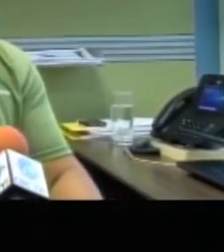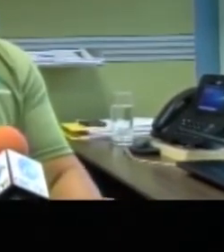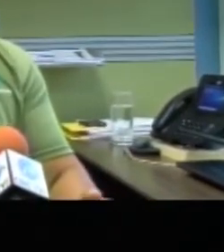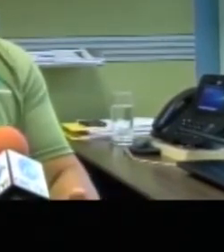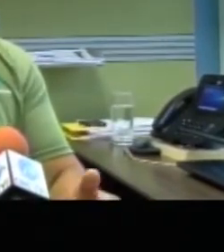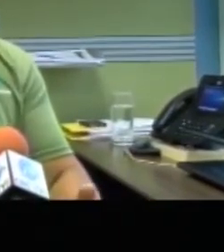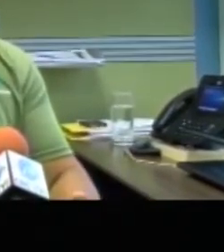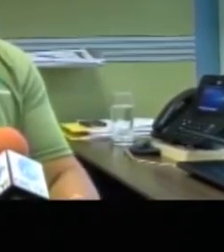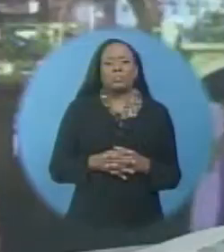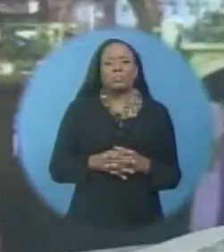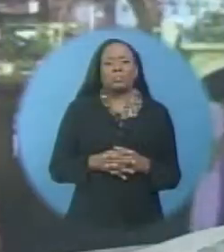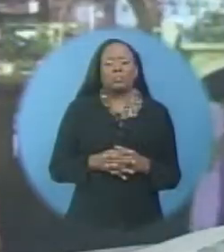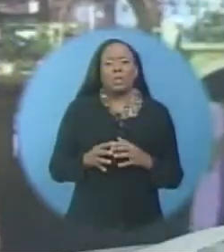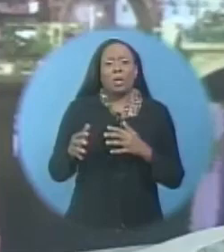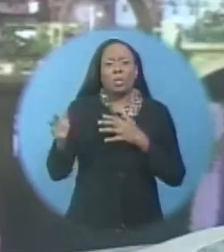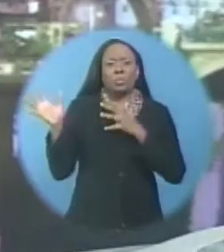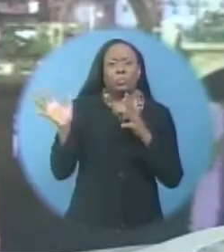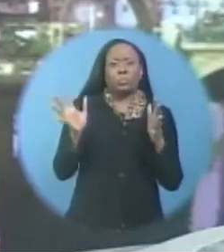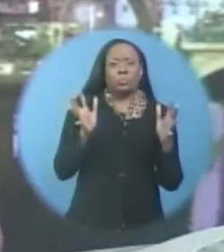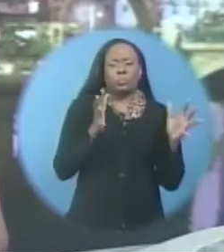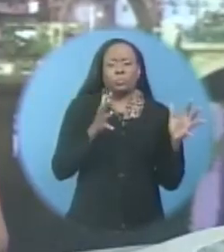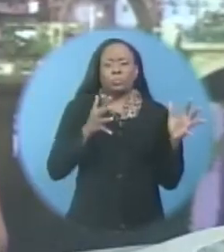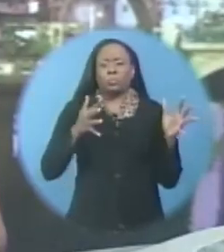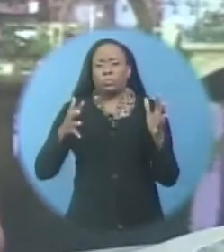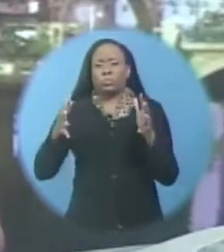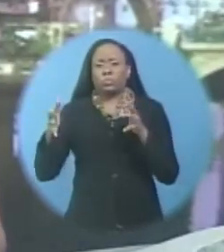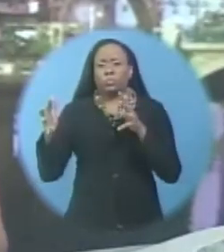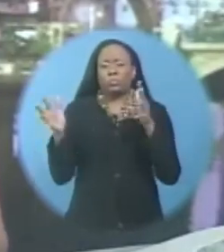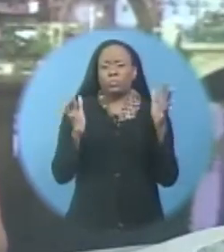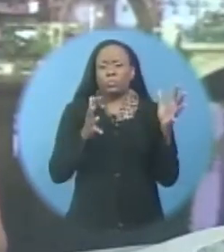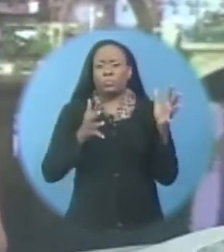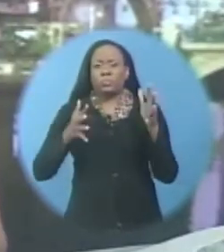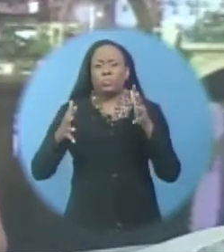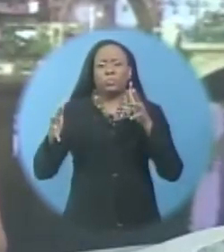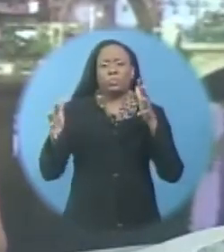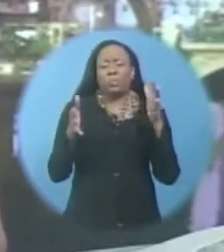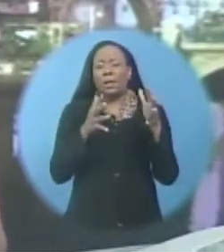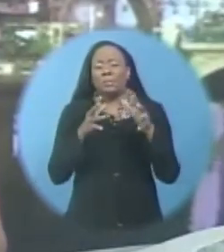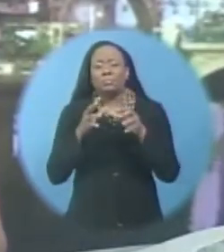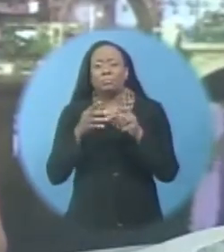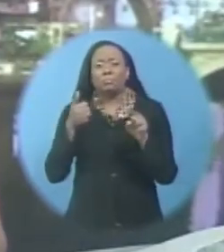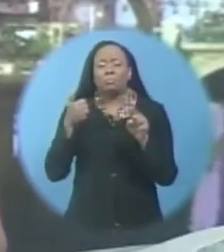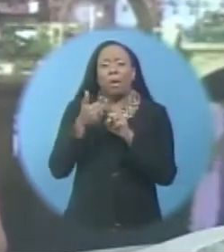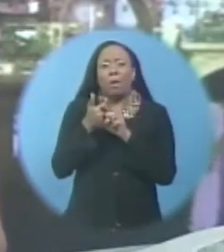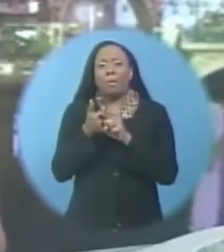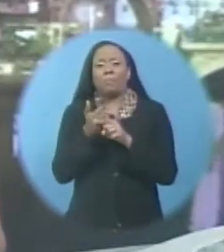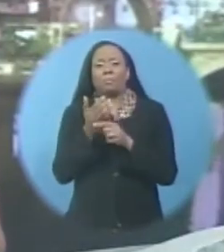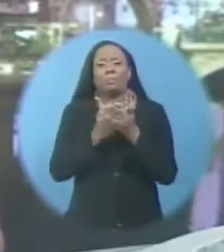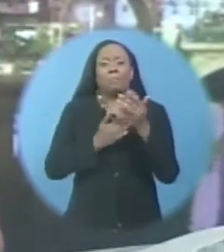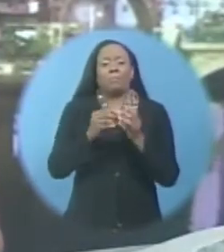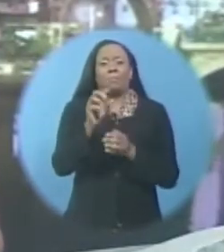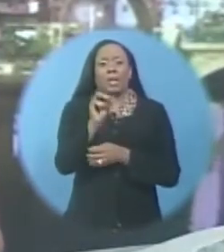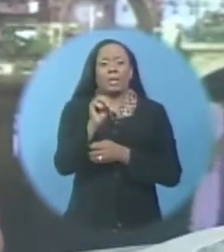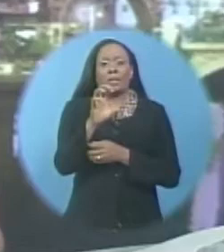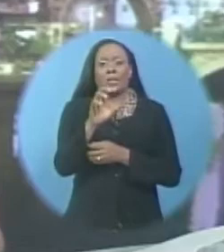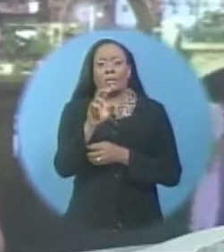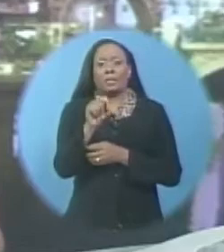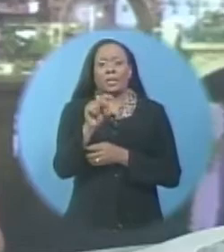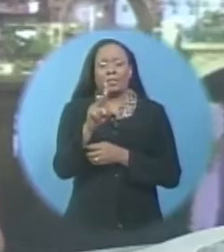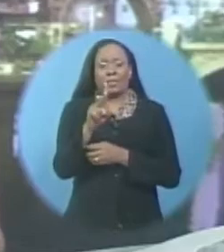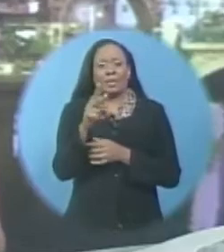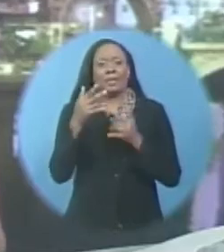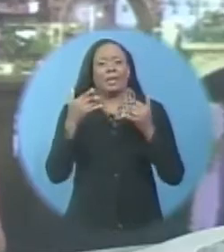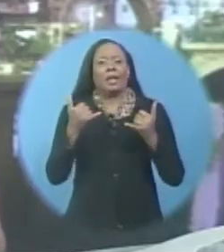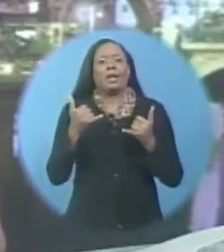that. And the high winds associated with Hurricane Maria affected some MCTV customers